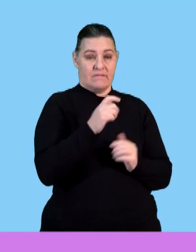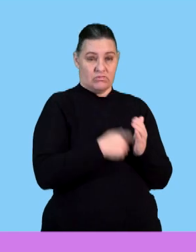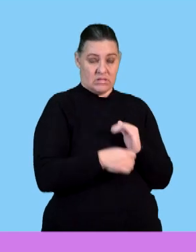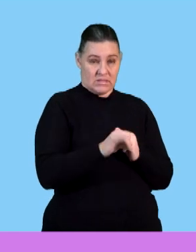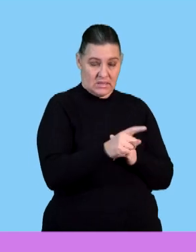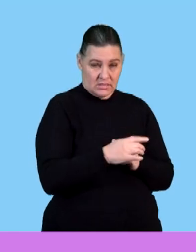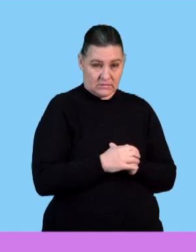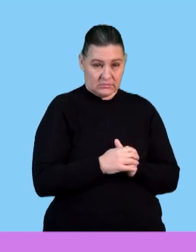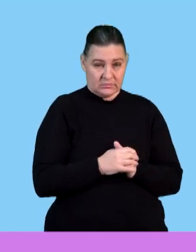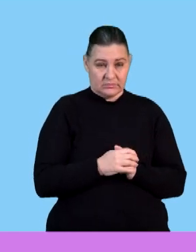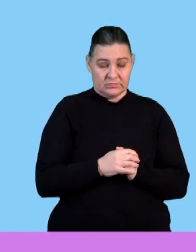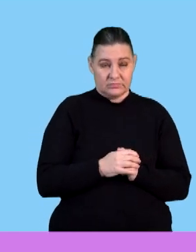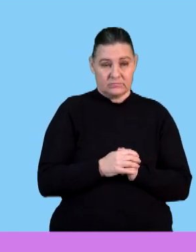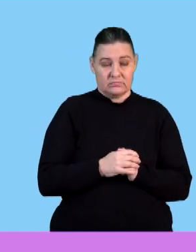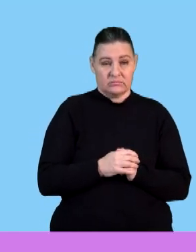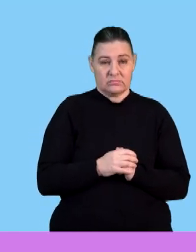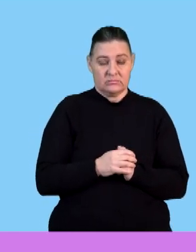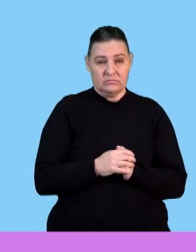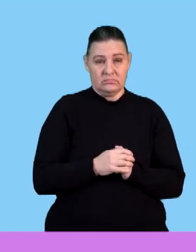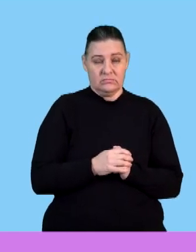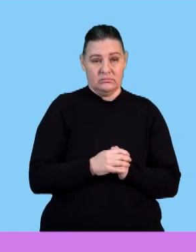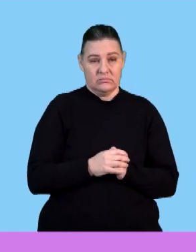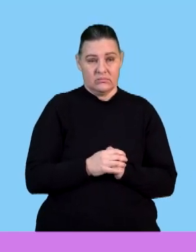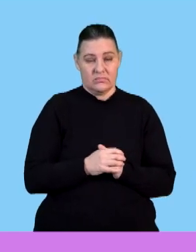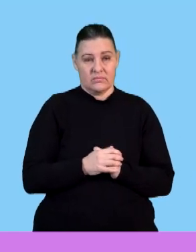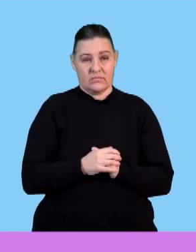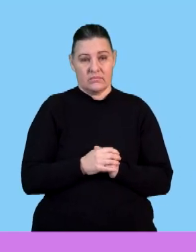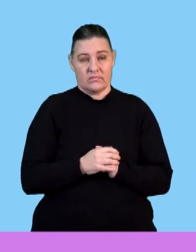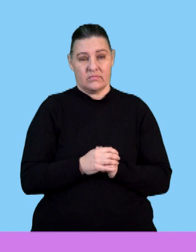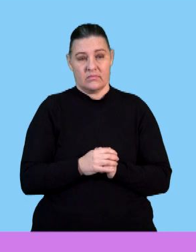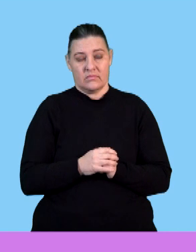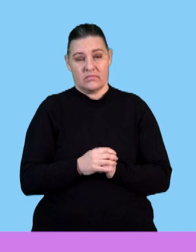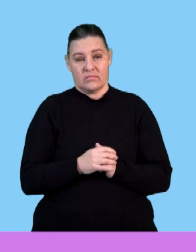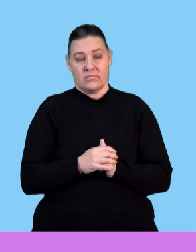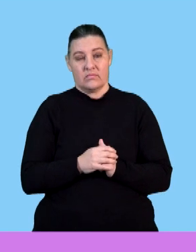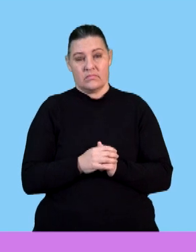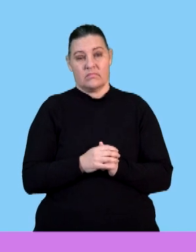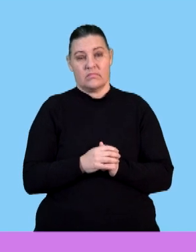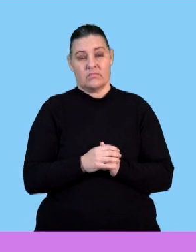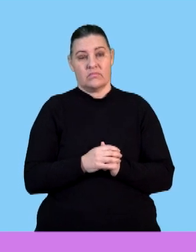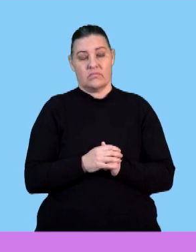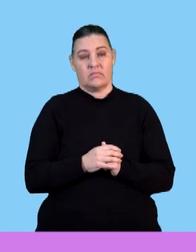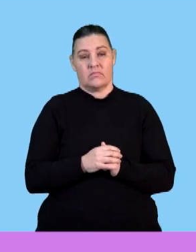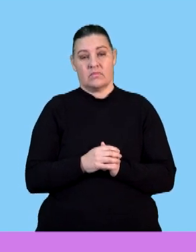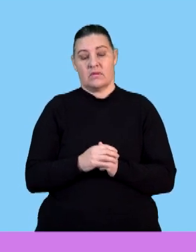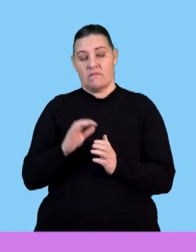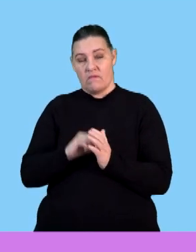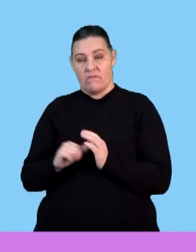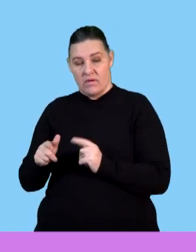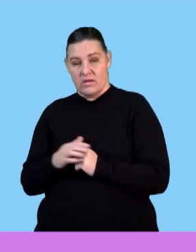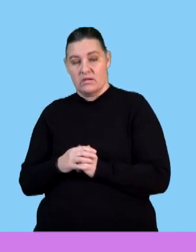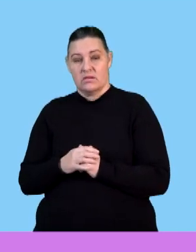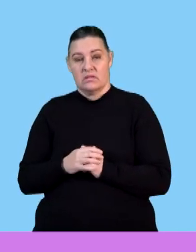here. All right. And charging for that 5 takes me to,